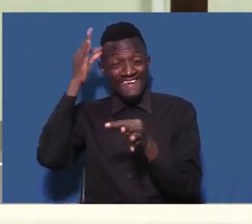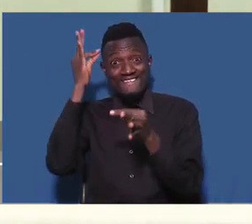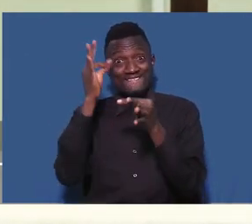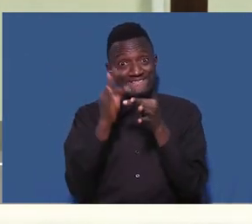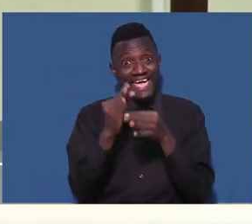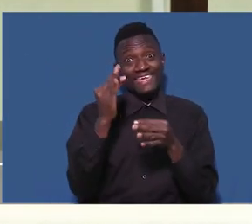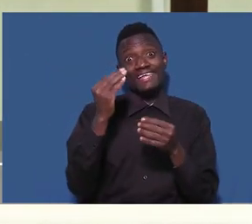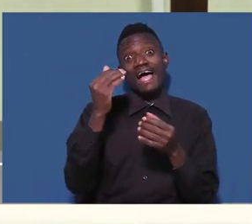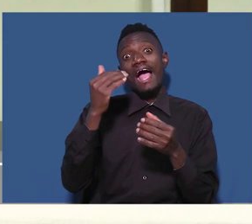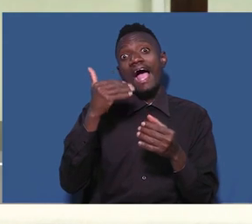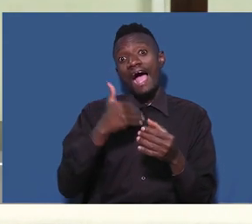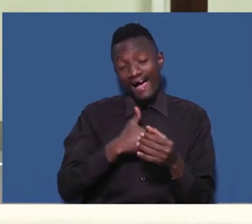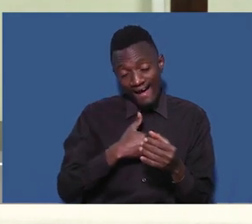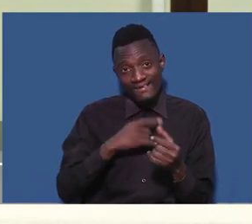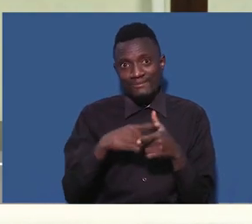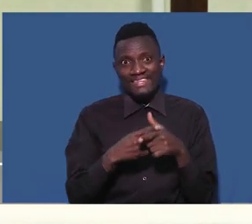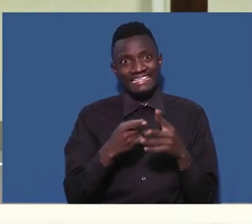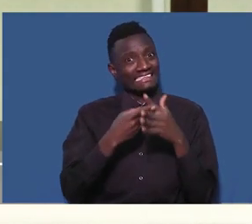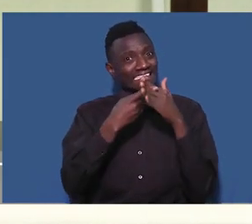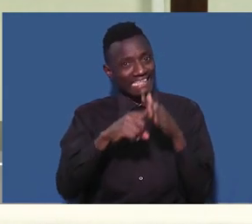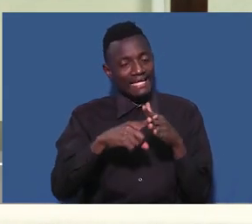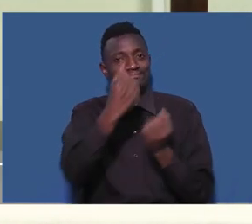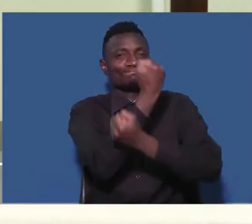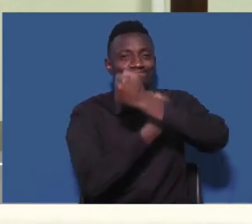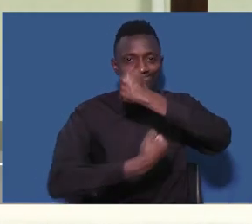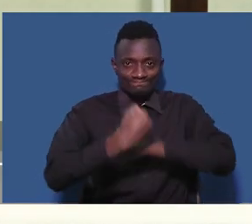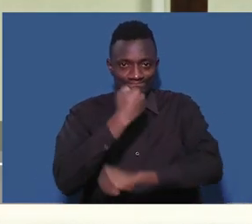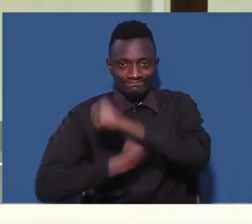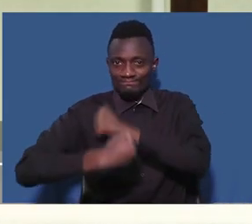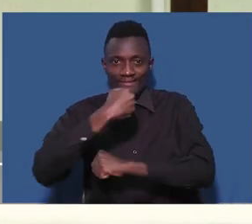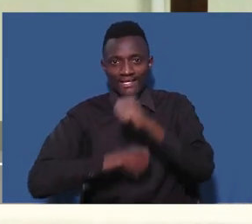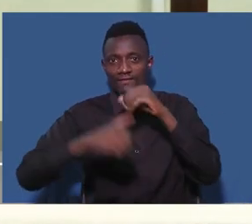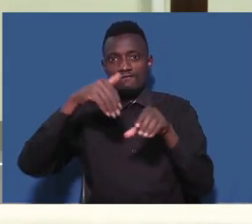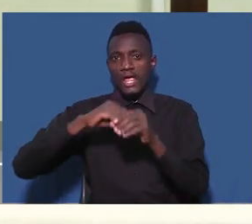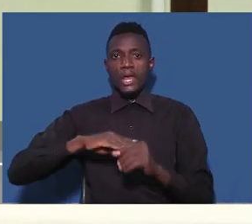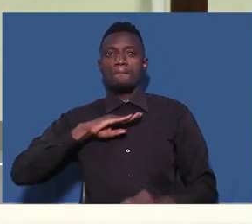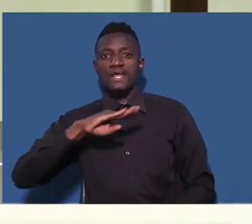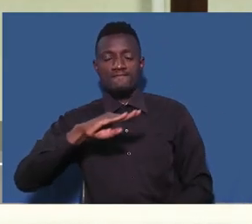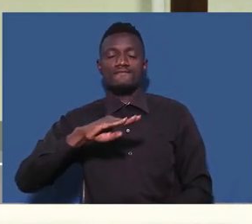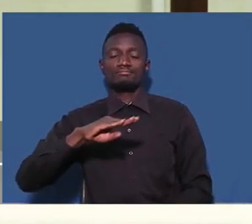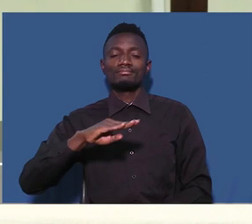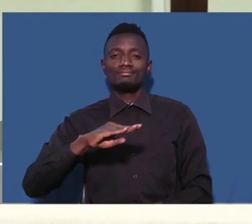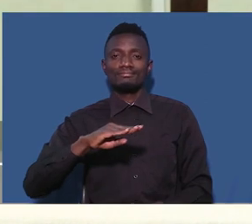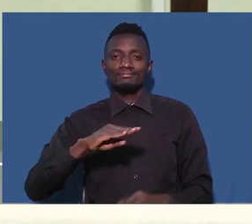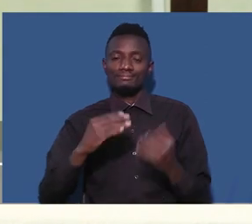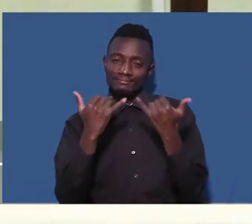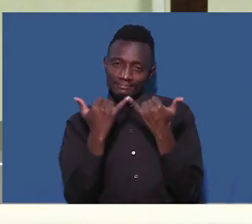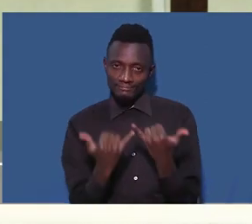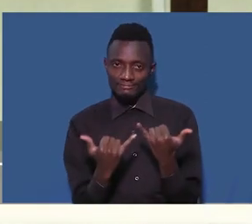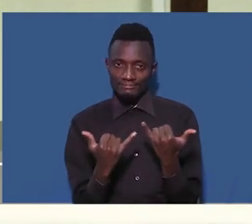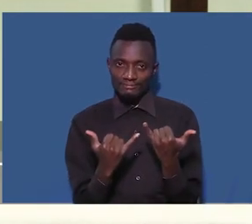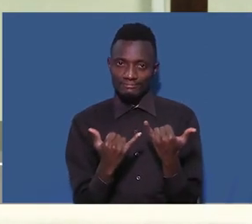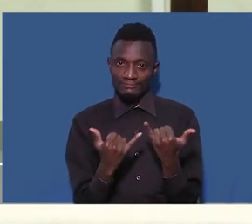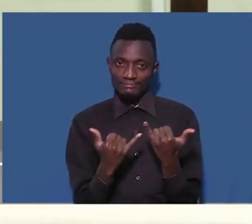boldness that God gives you. And so it is important for you to know that one of the best ways to grow